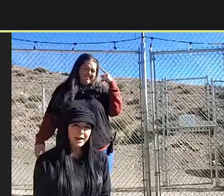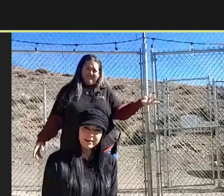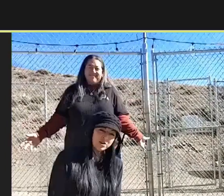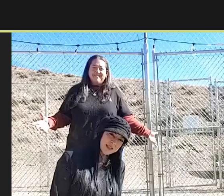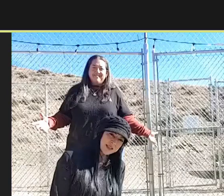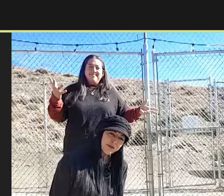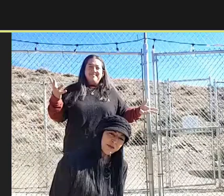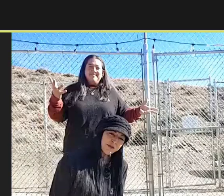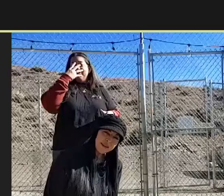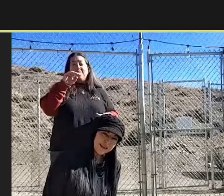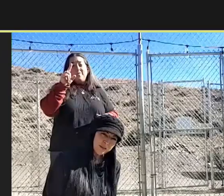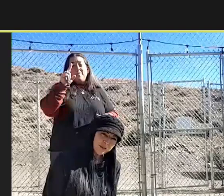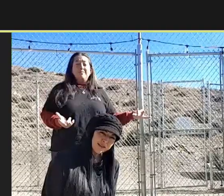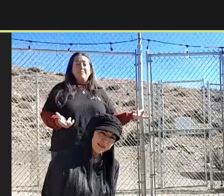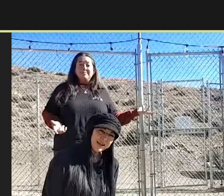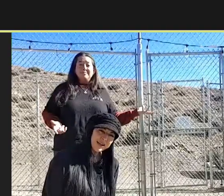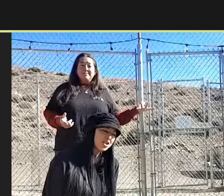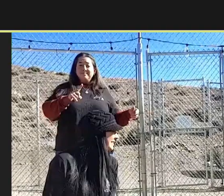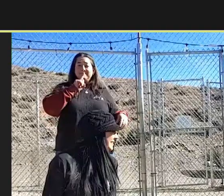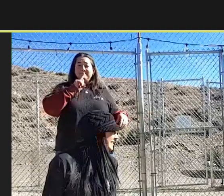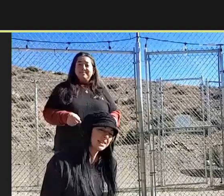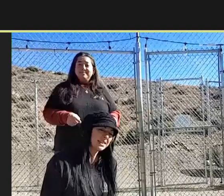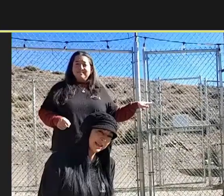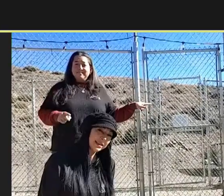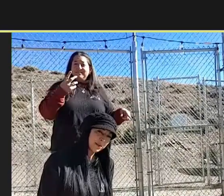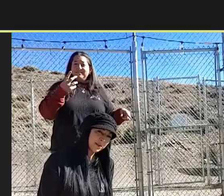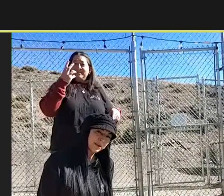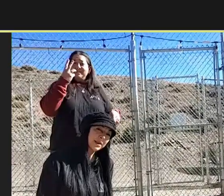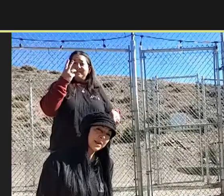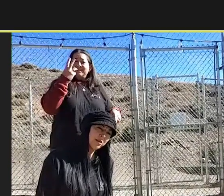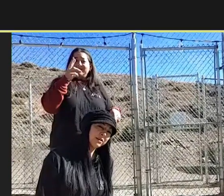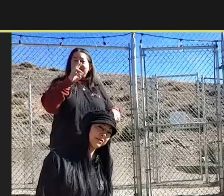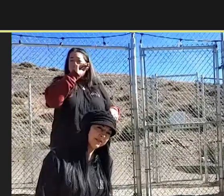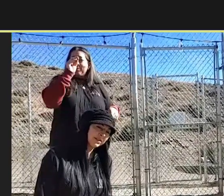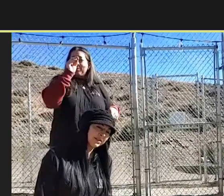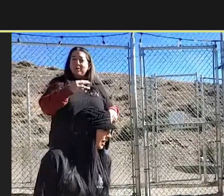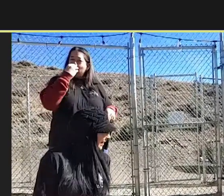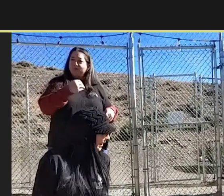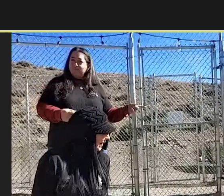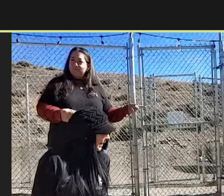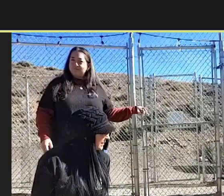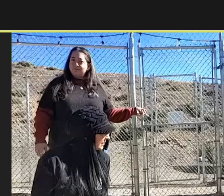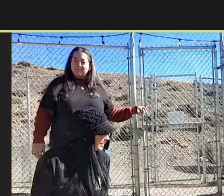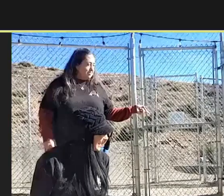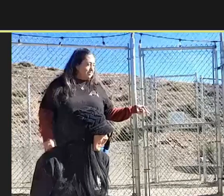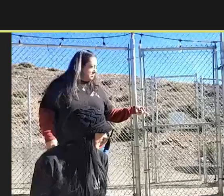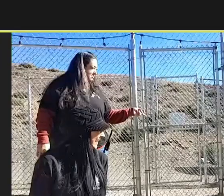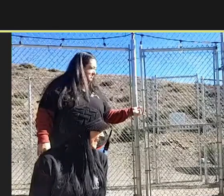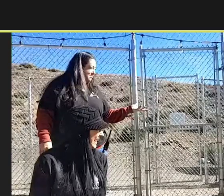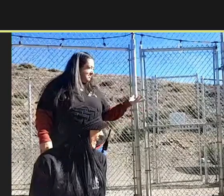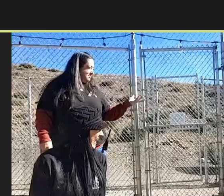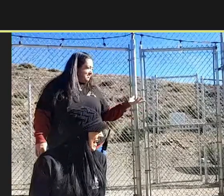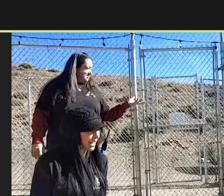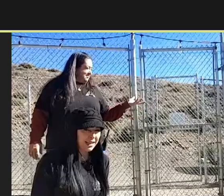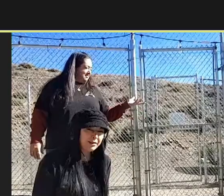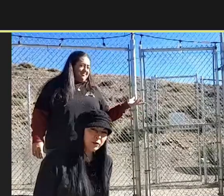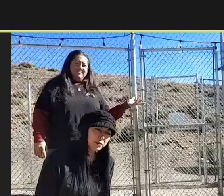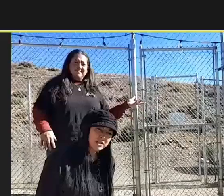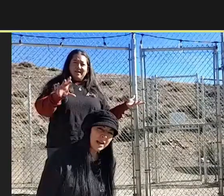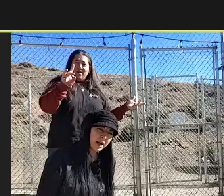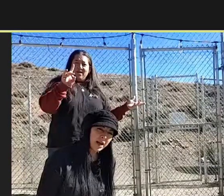Why is she here? Guess what? She's a wolf dog. Believe it or not, she's 16% wolf and